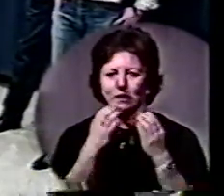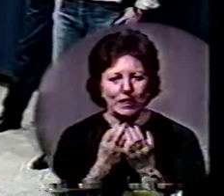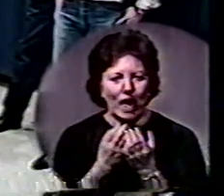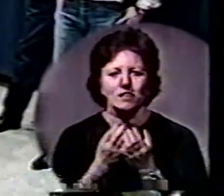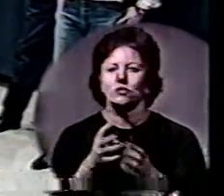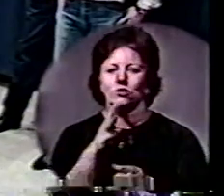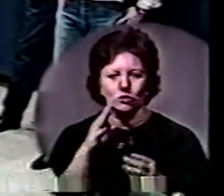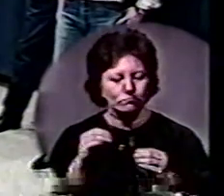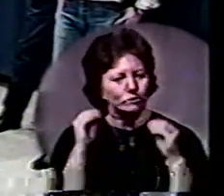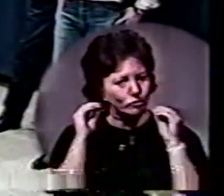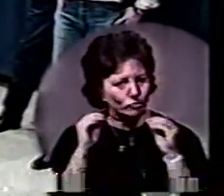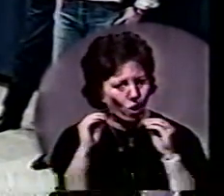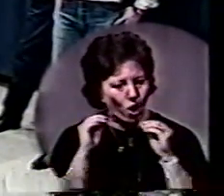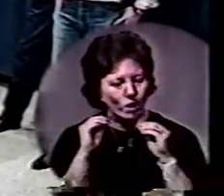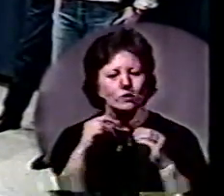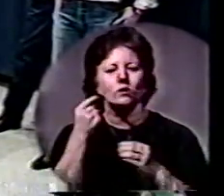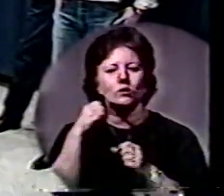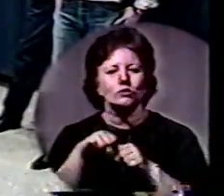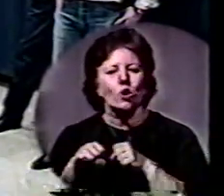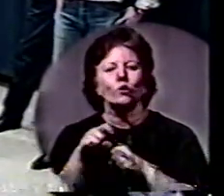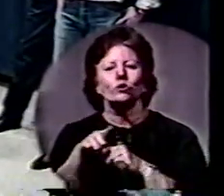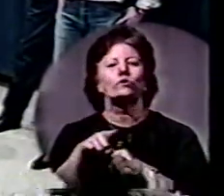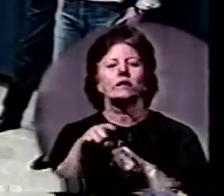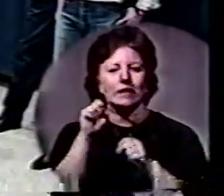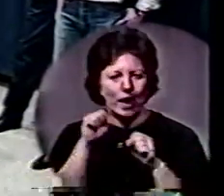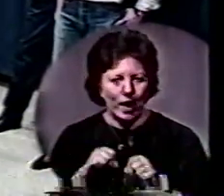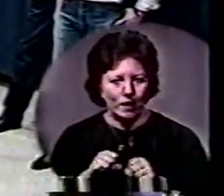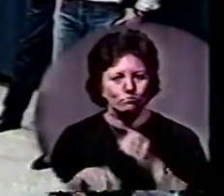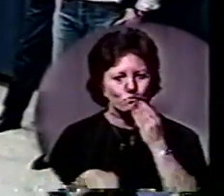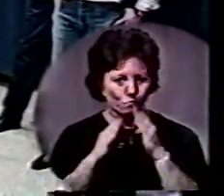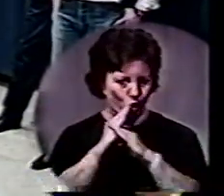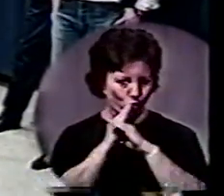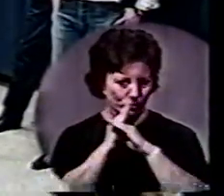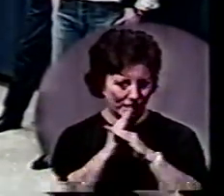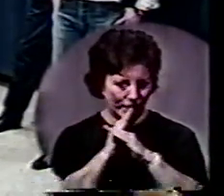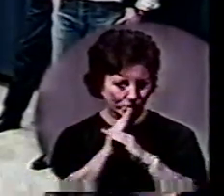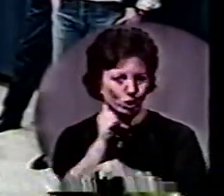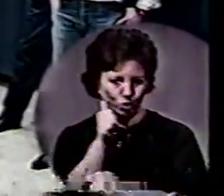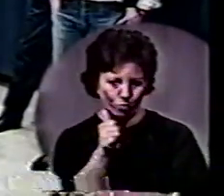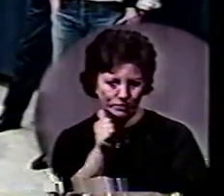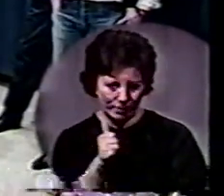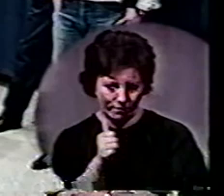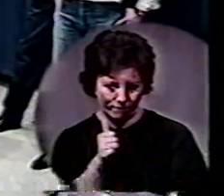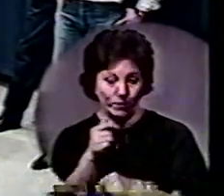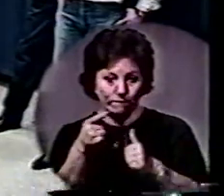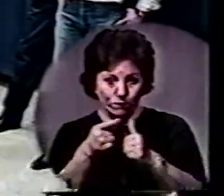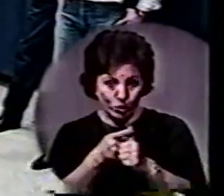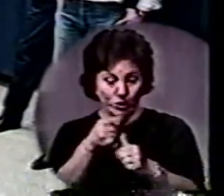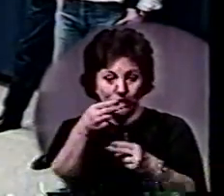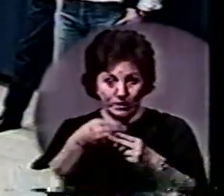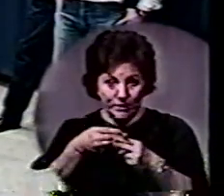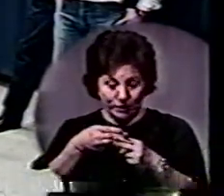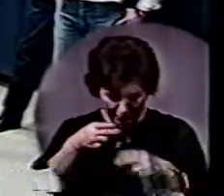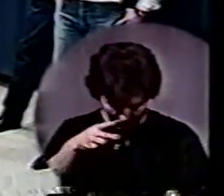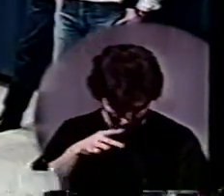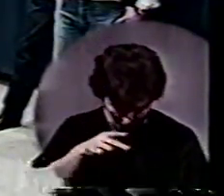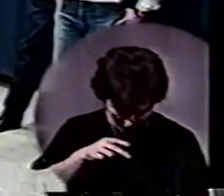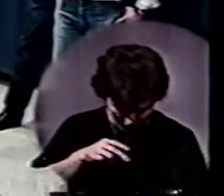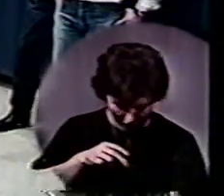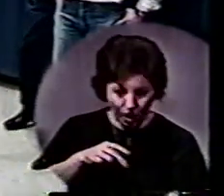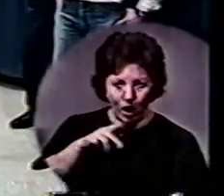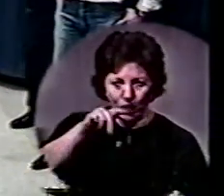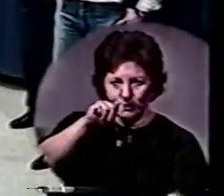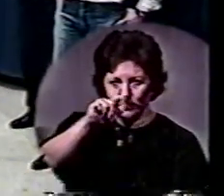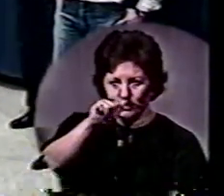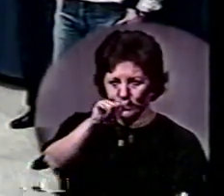if for some reason you were forced to have to protect yourself, they should work. The first one we're going to do is called a taiatoshi.